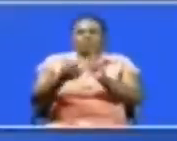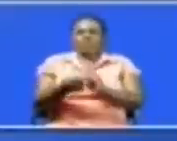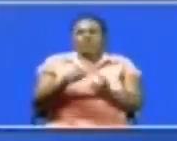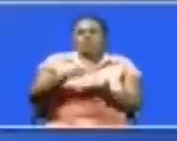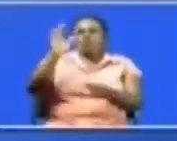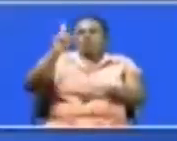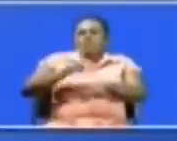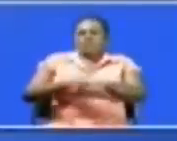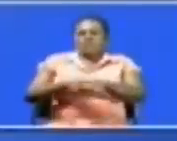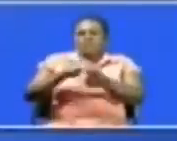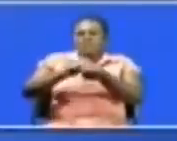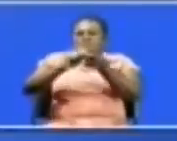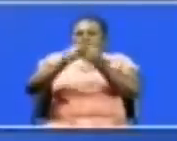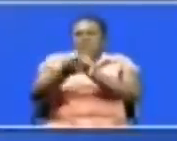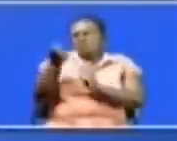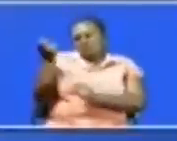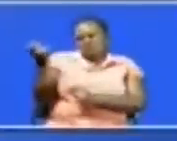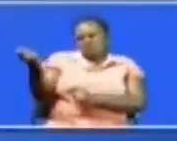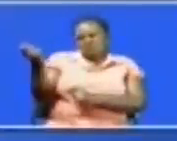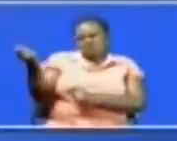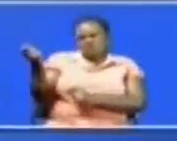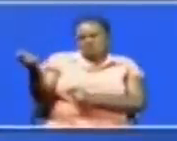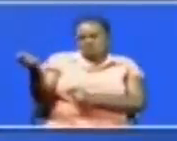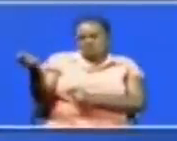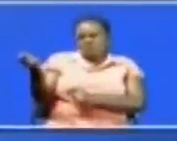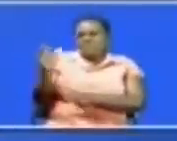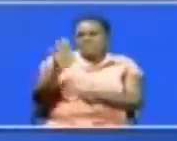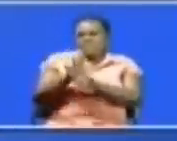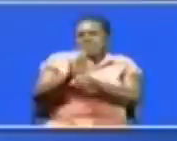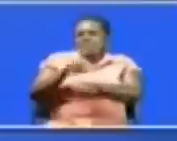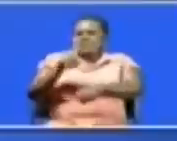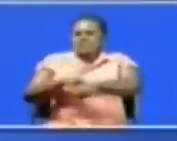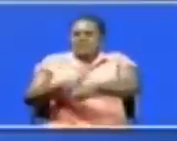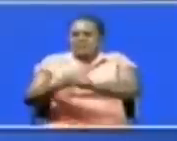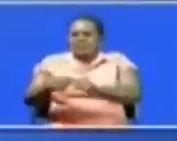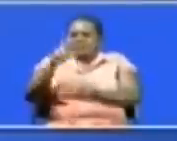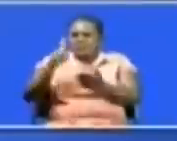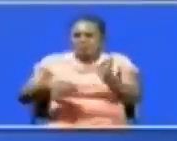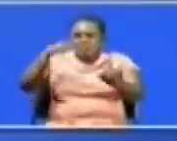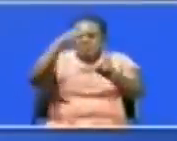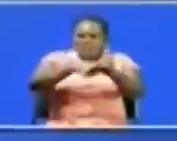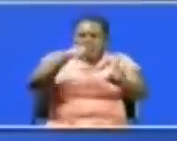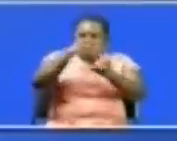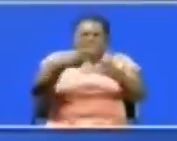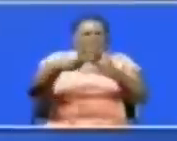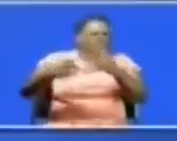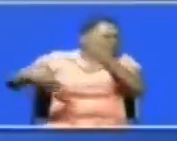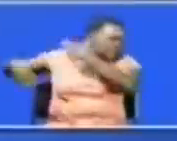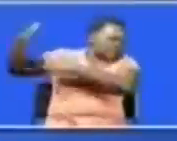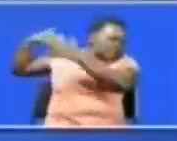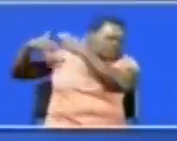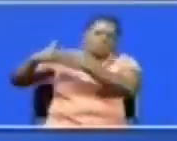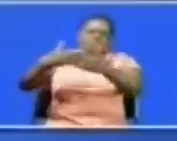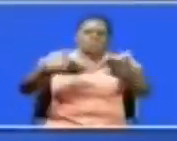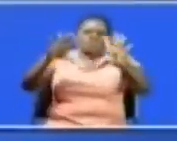often than not, the changes are very minimal, if any, because a lot of the times, this lobbying started well before mm-hmm. the budget